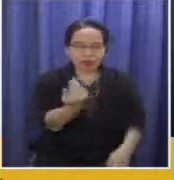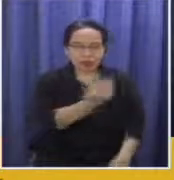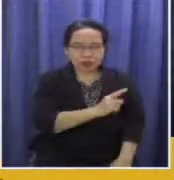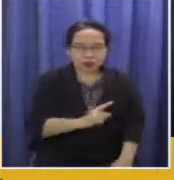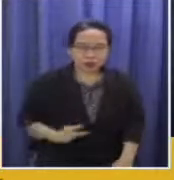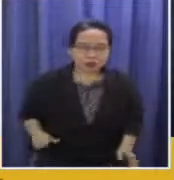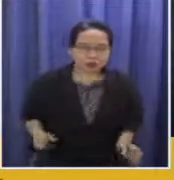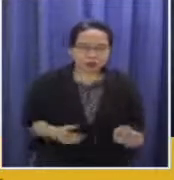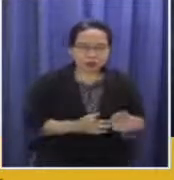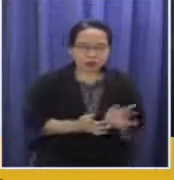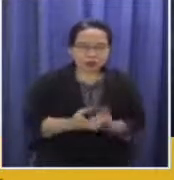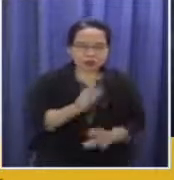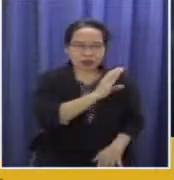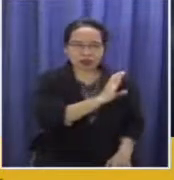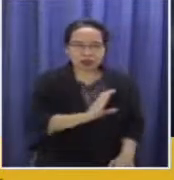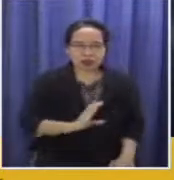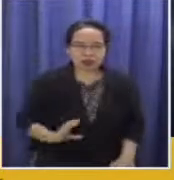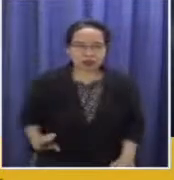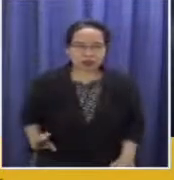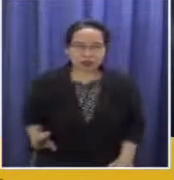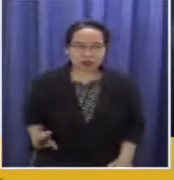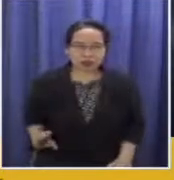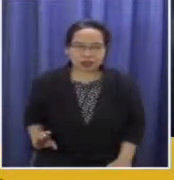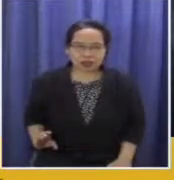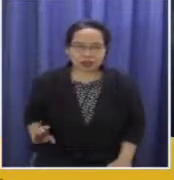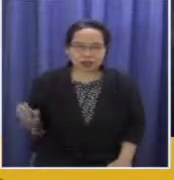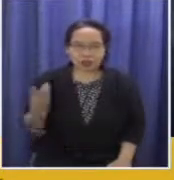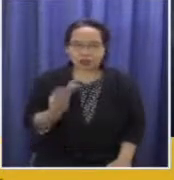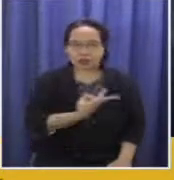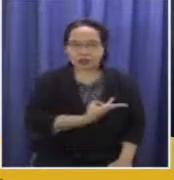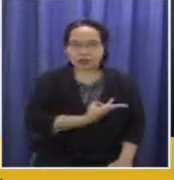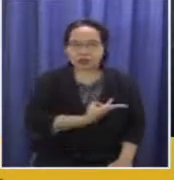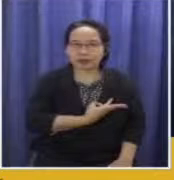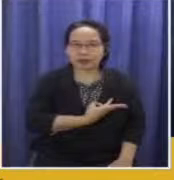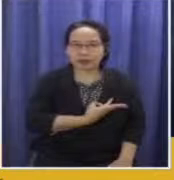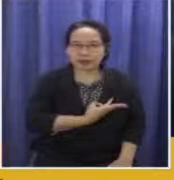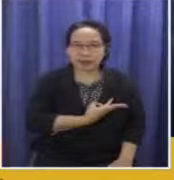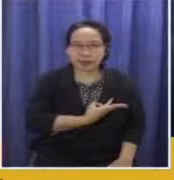in the name of our Lord Jesus Christ,